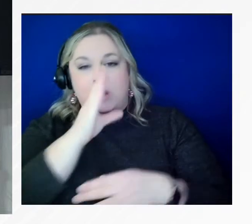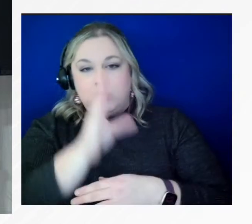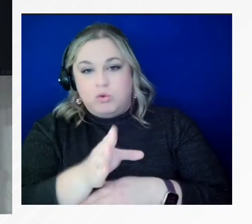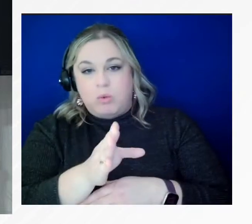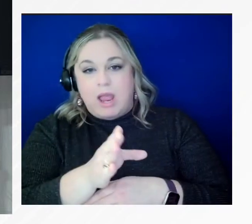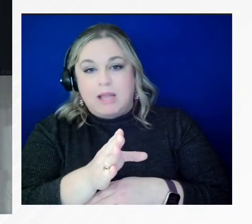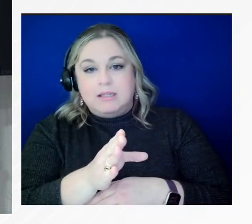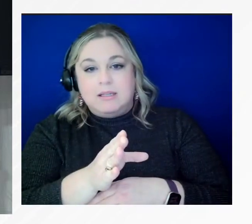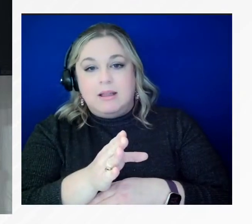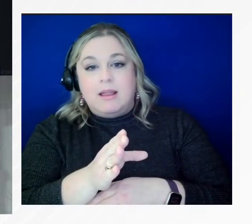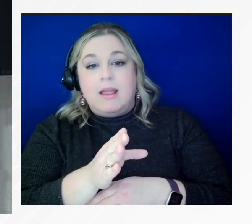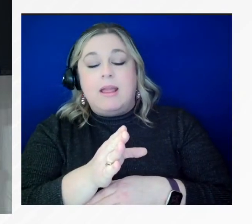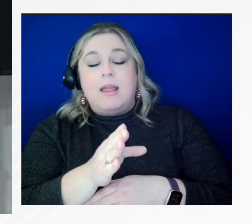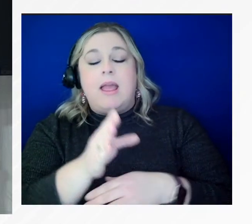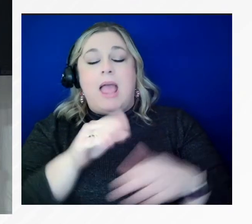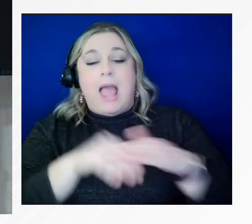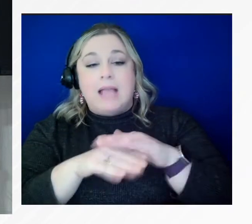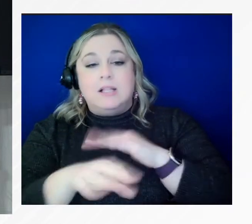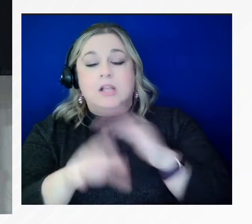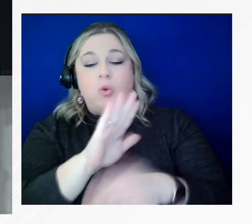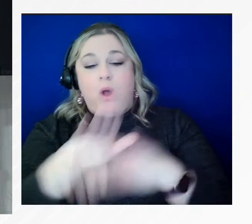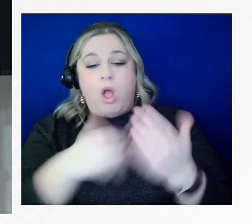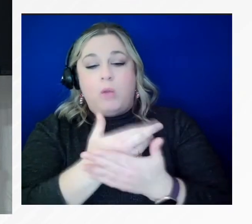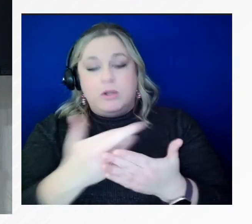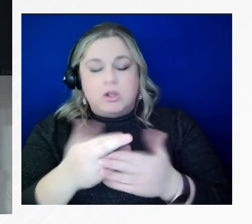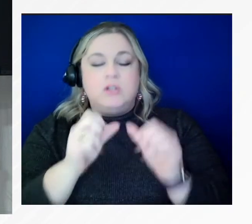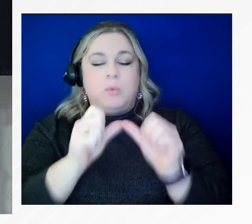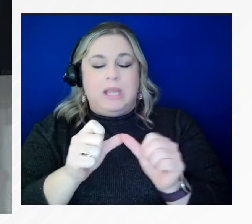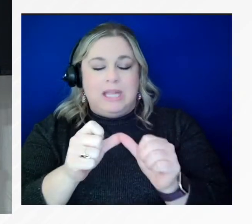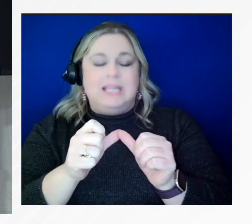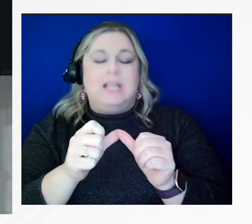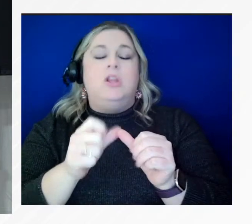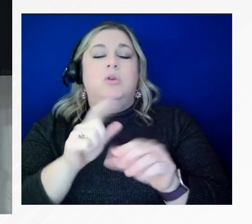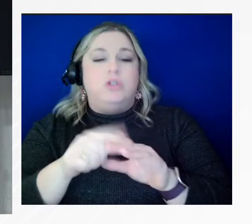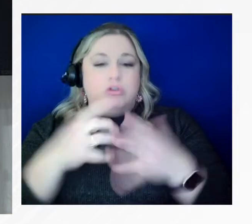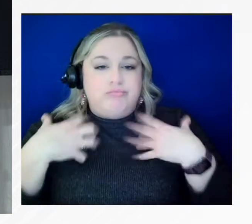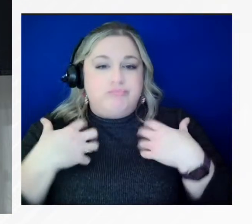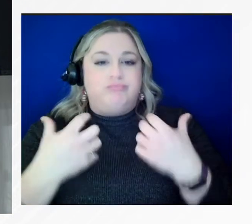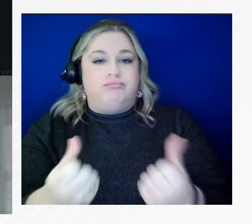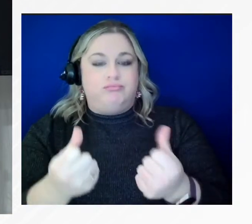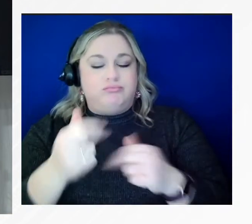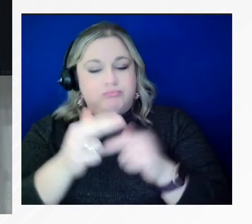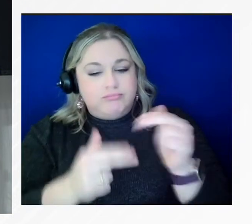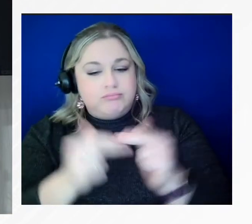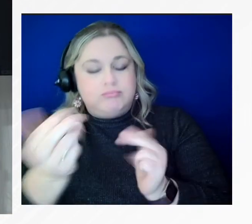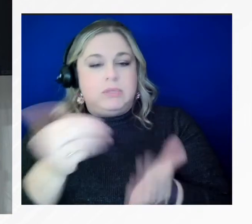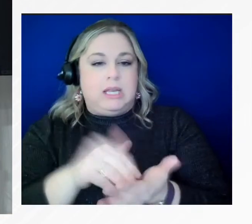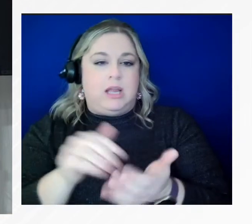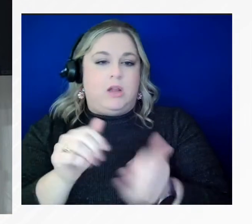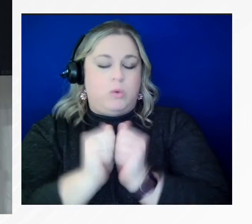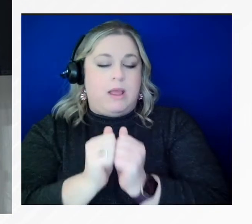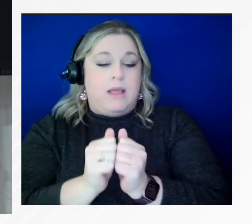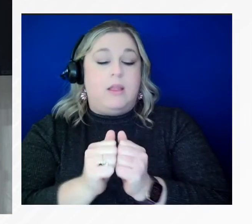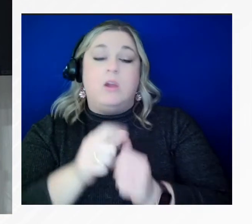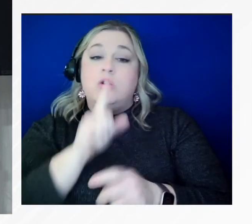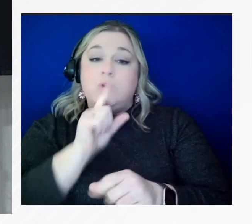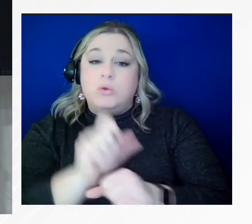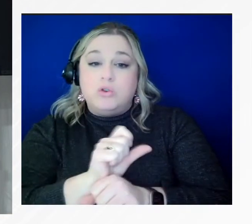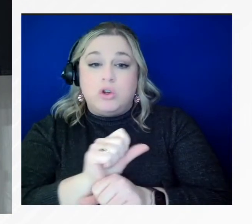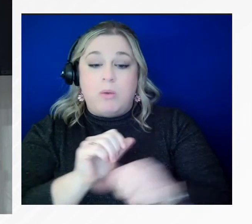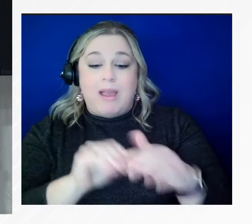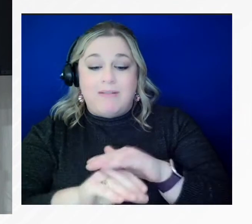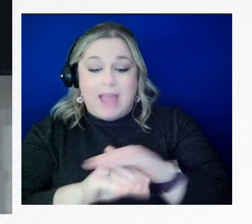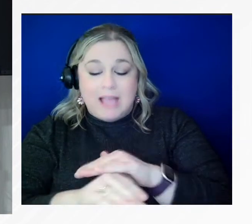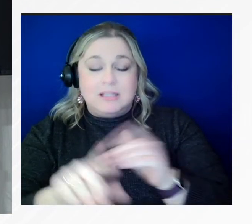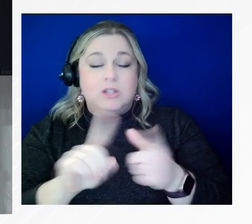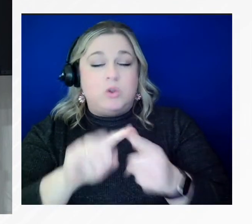resources as we continue rebuilding together. To ensure you have access to the latest updates and